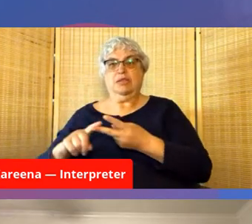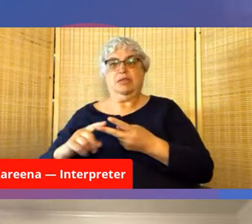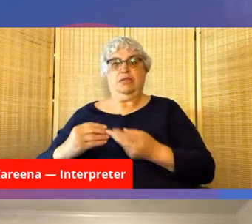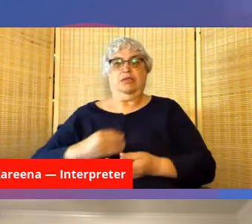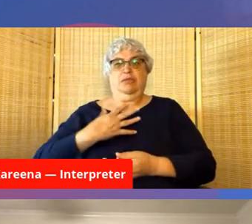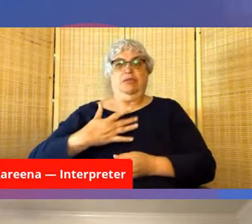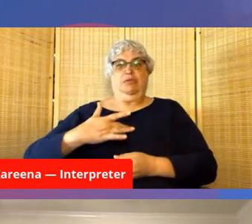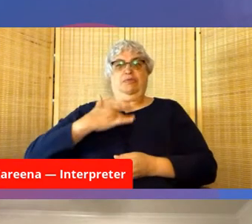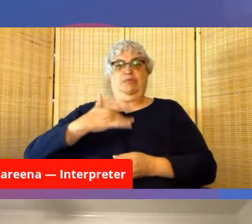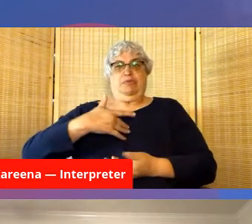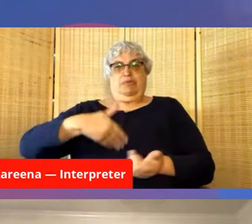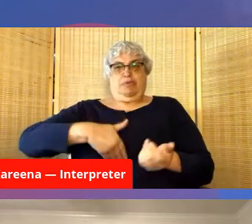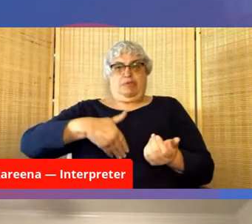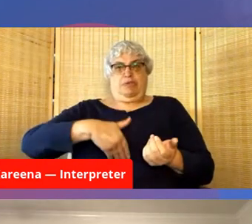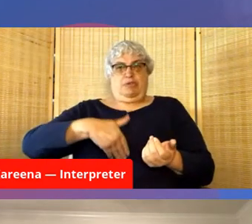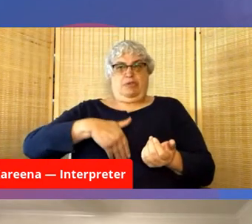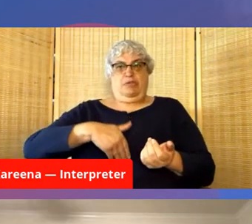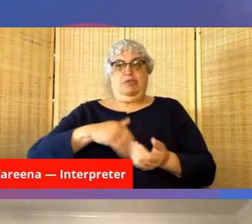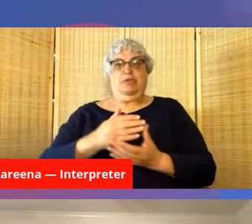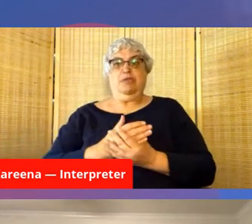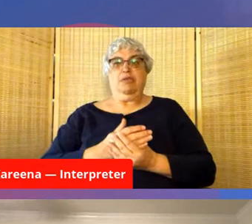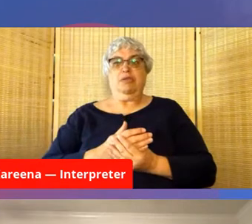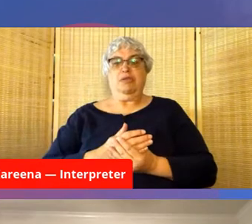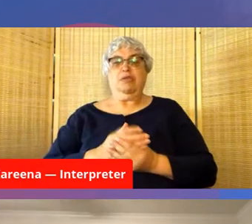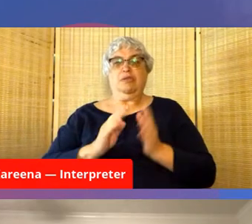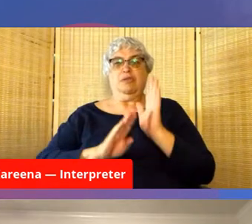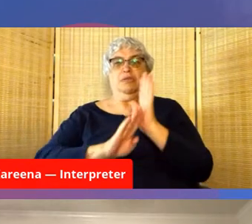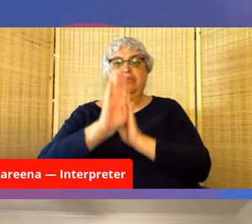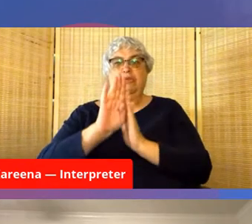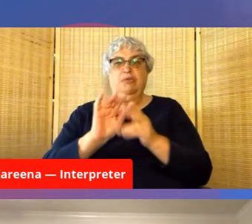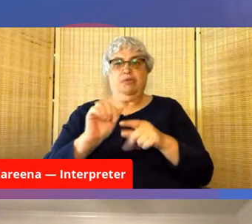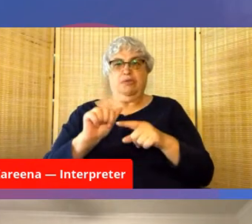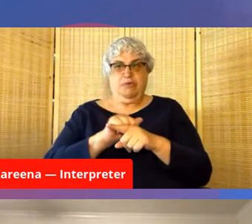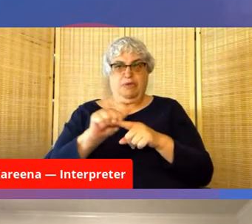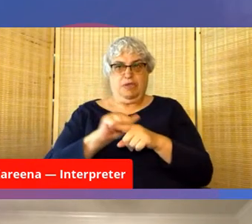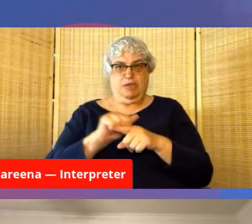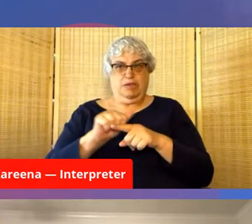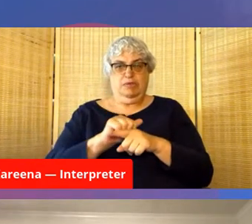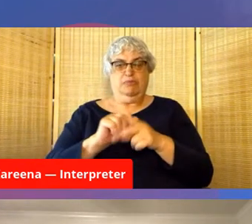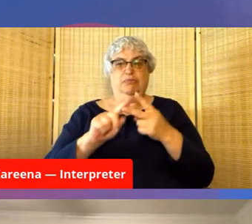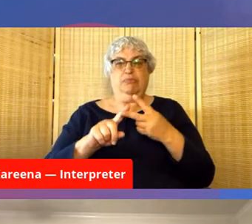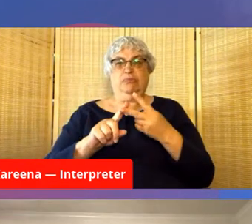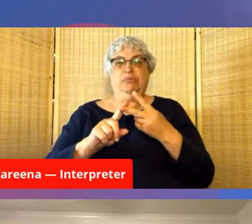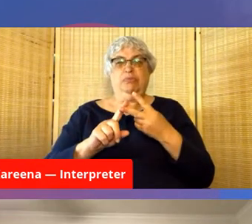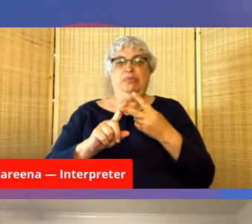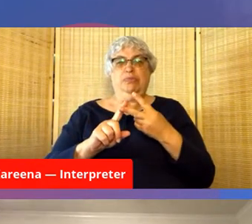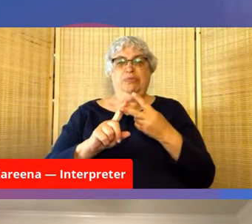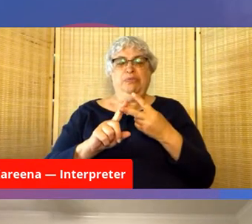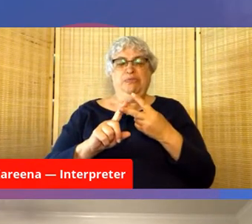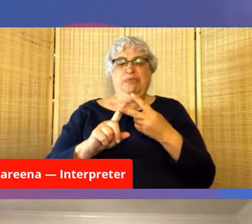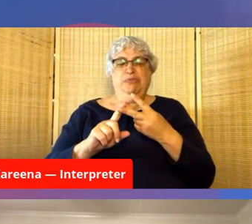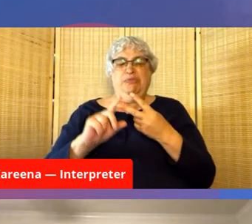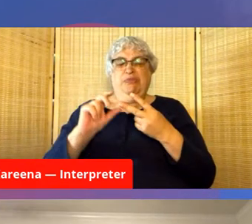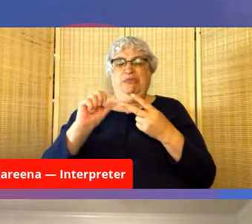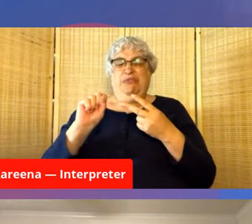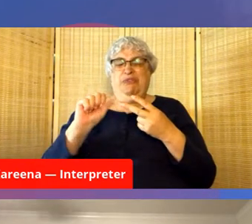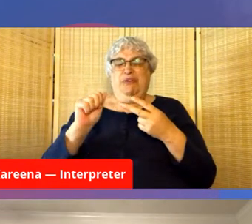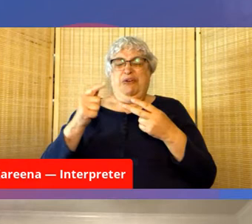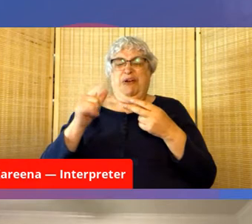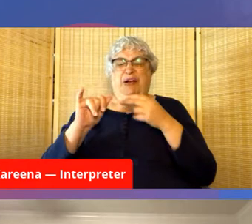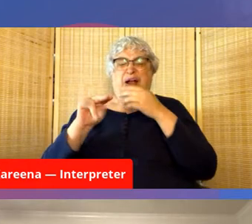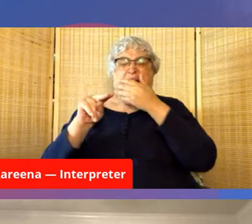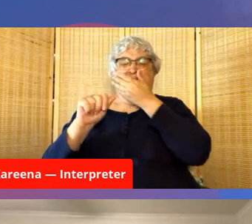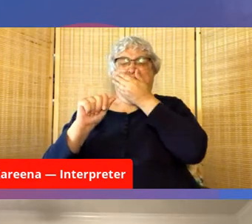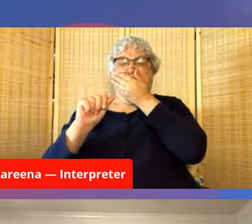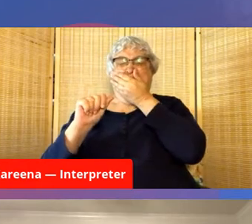instincts, musical instincts that we develop through training, through, we call it sadhana, meaning